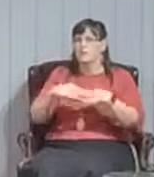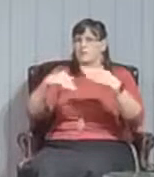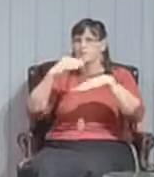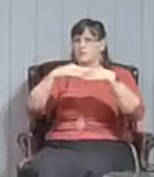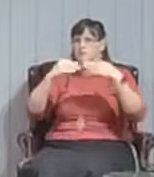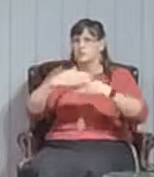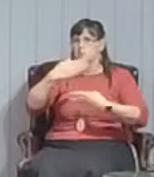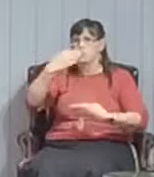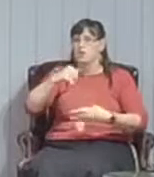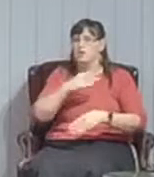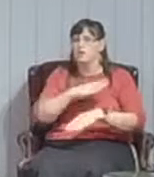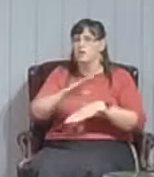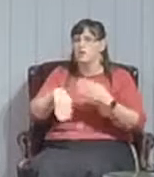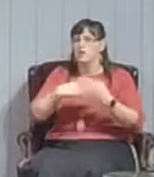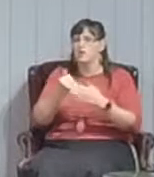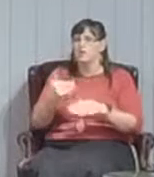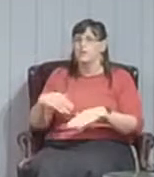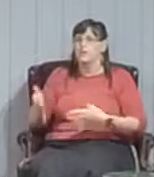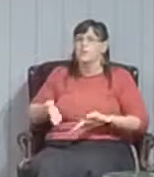that laded,